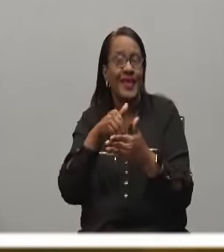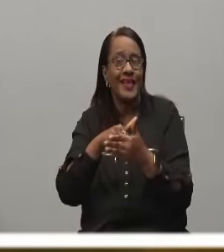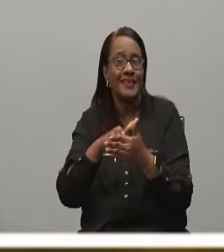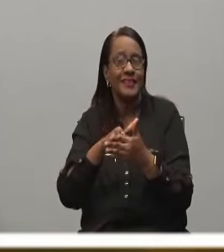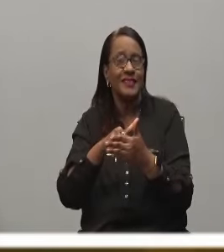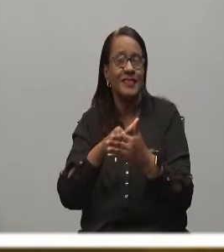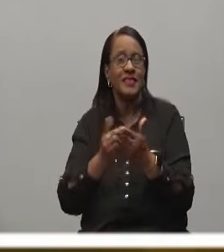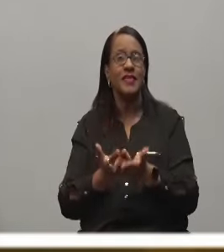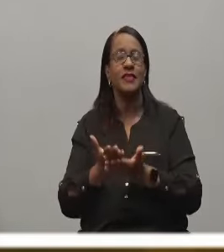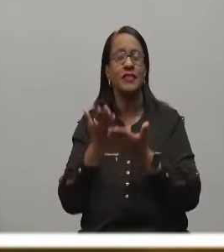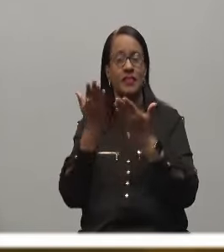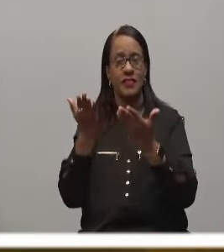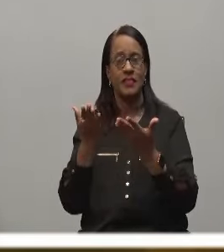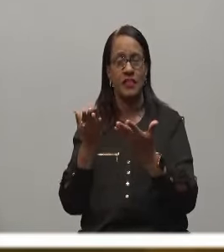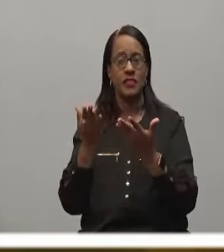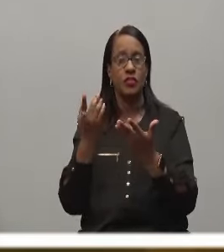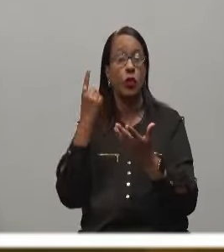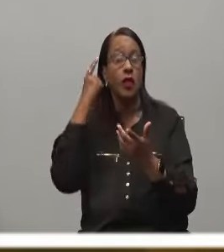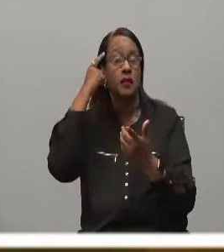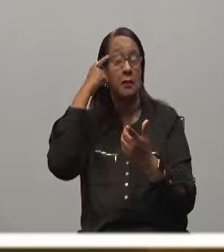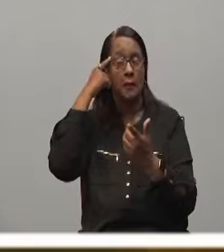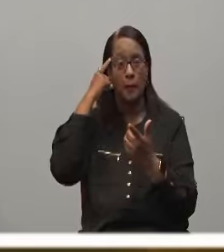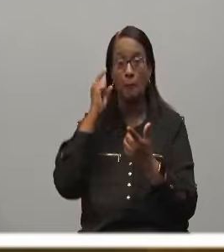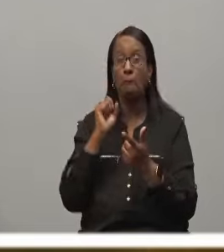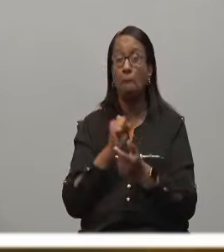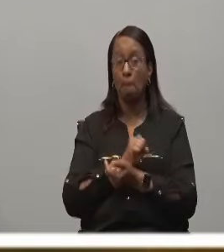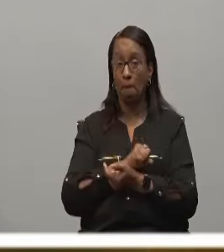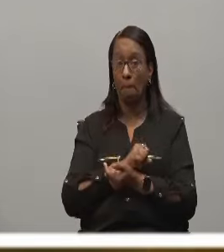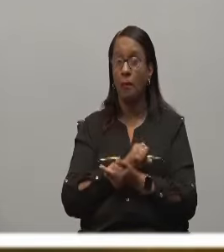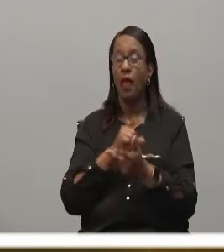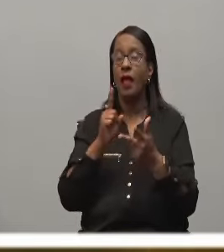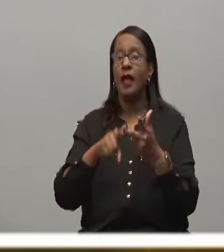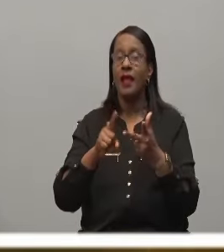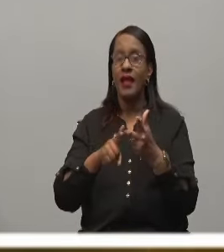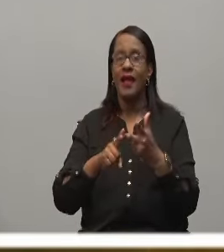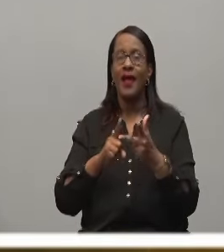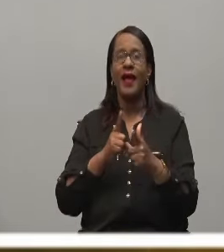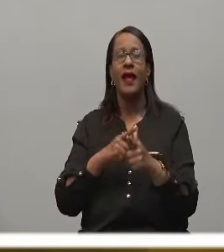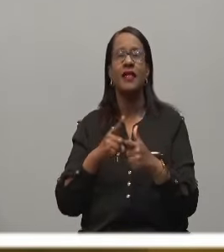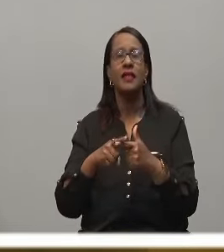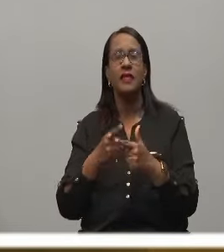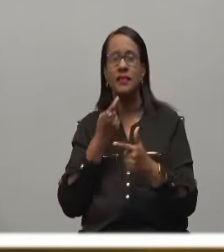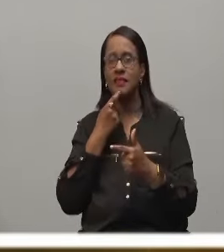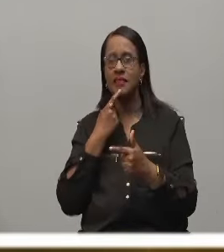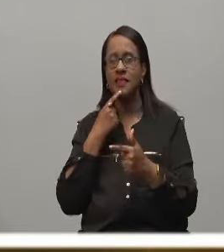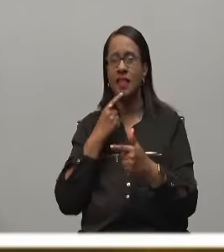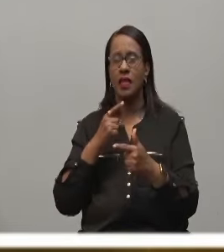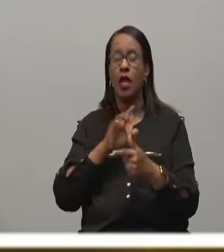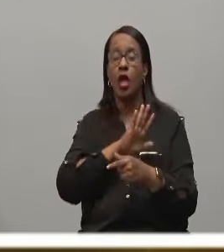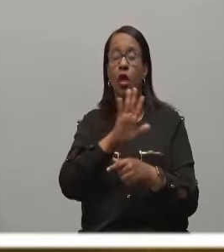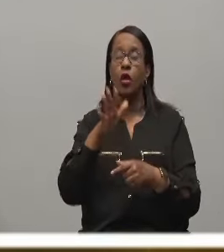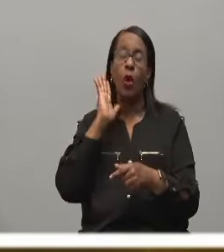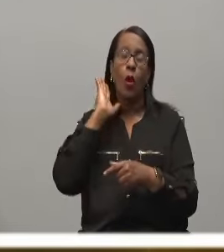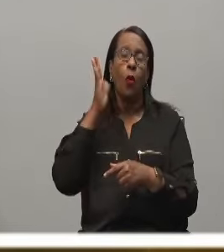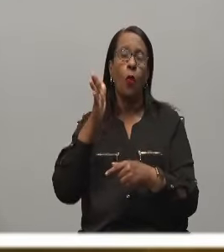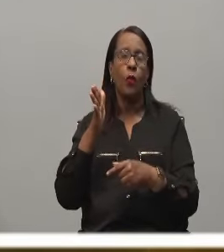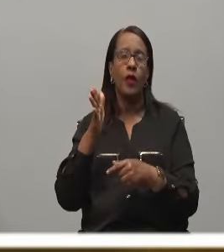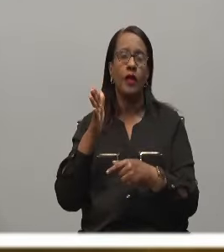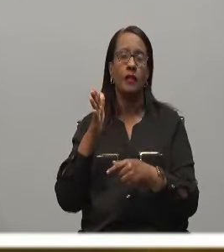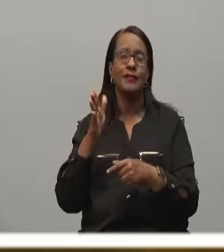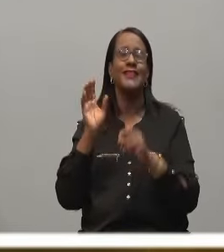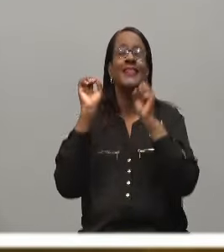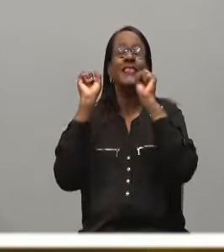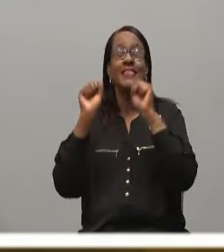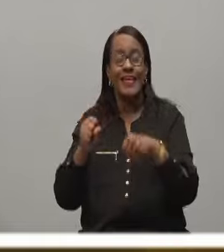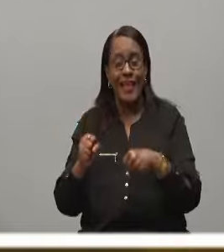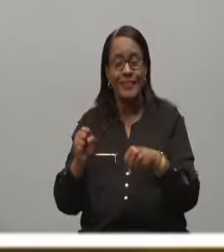and moving it around in your mind, and it comes to full completion when your will gives in to that